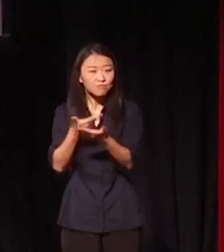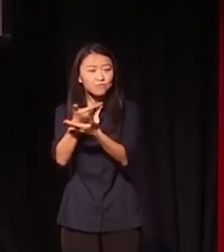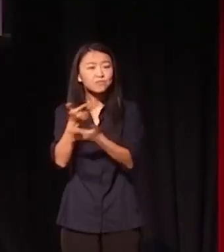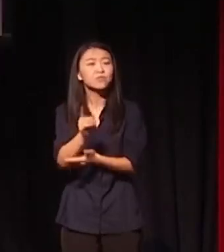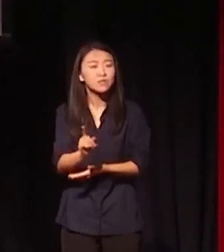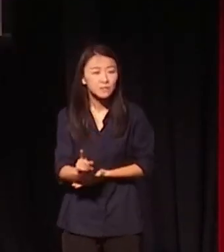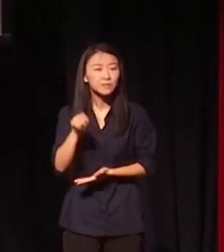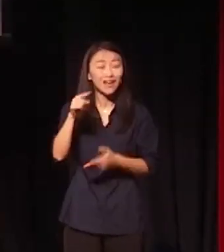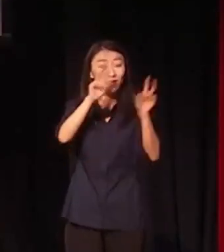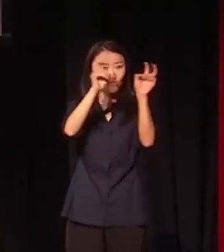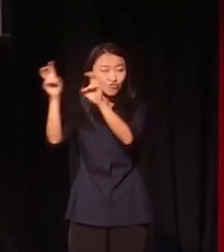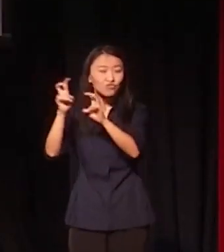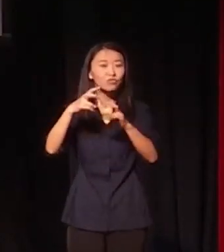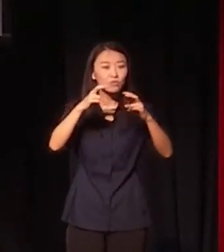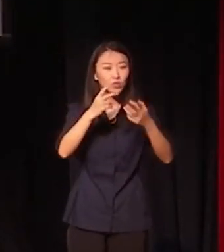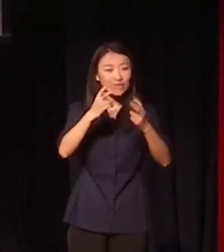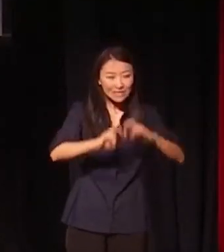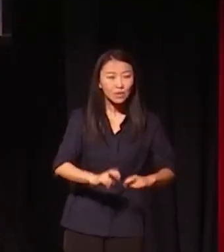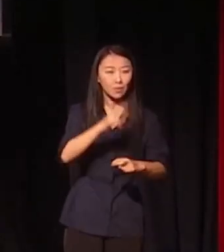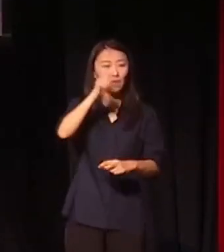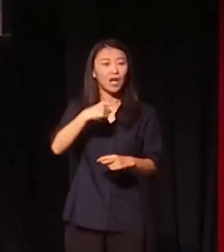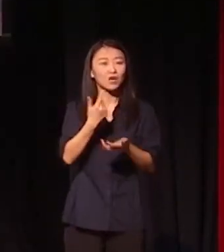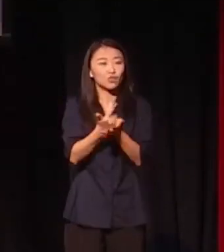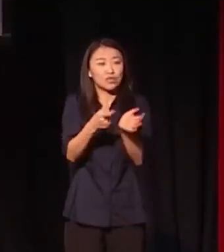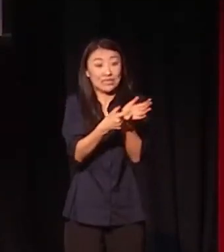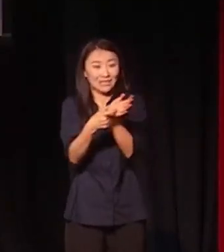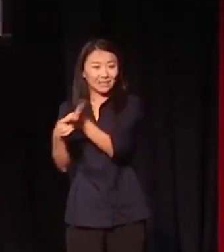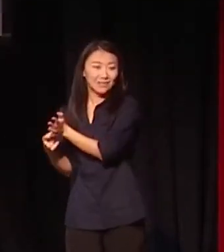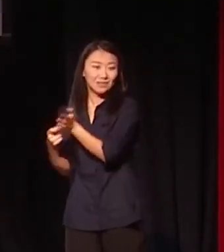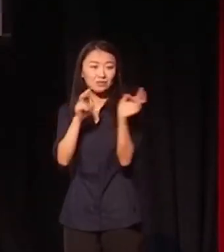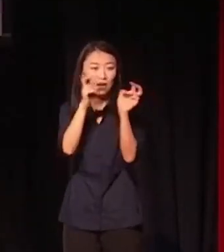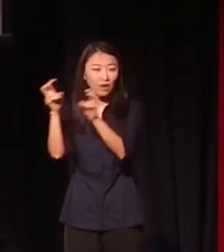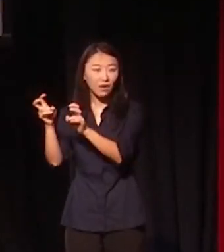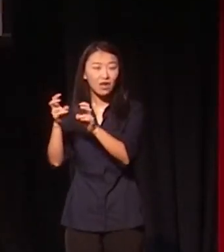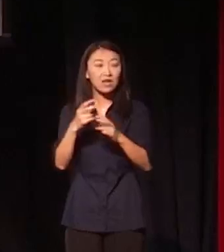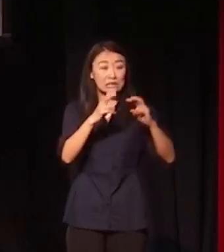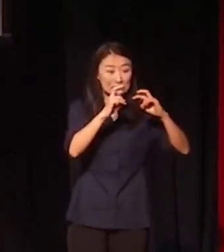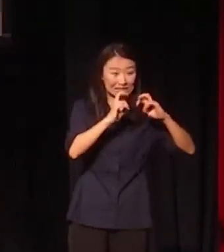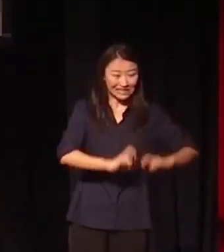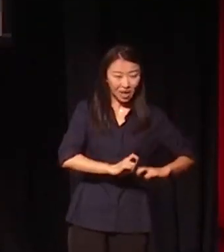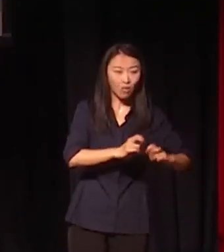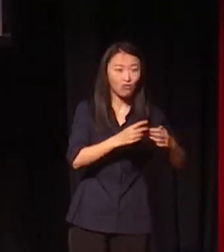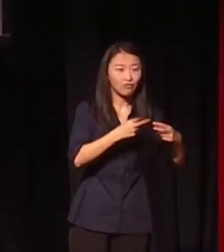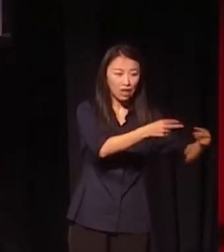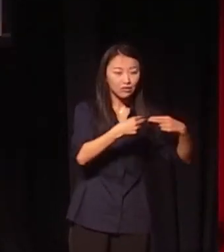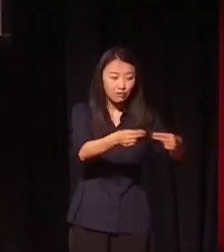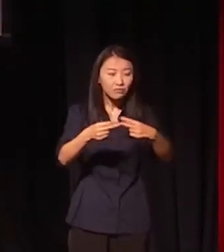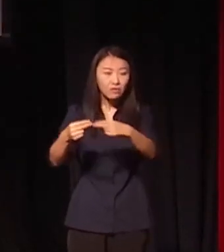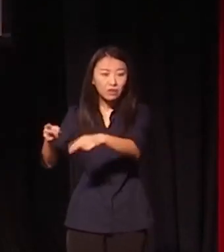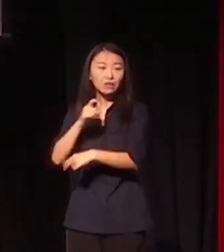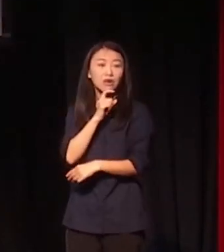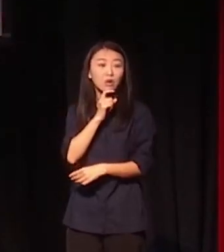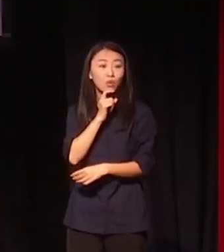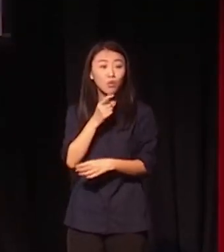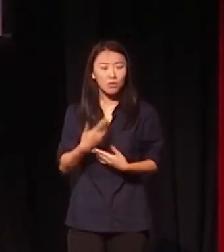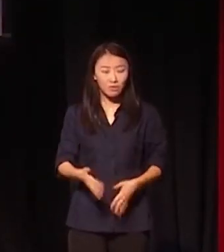key researchers in spoken language interpreting who've really asserted these threshold concepts. So when we think about